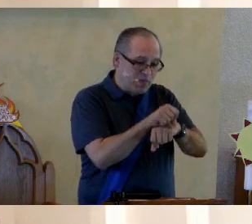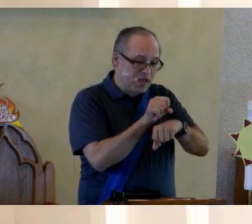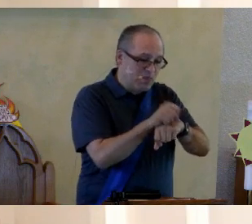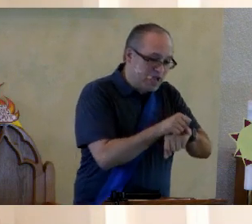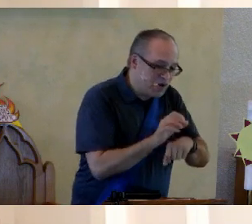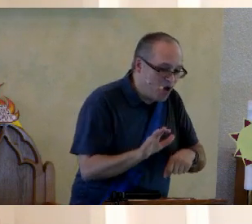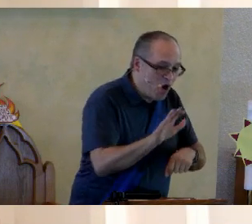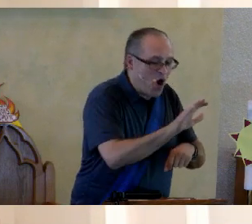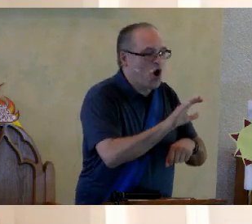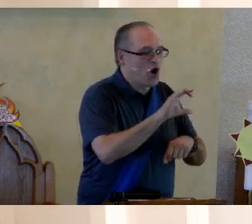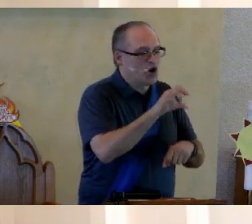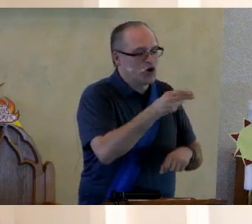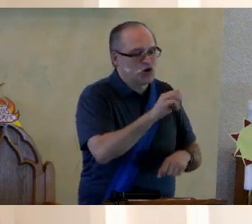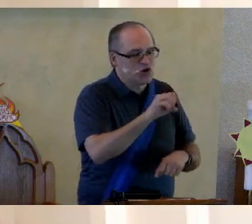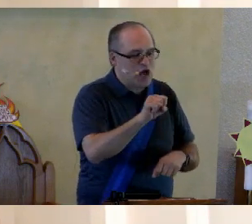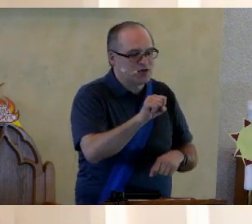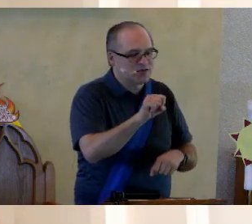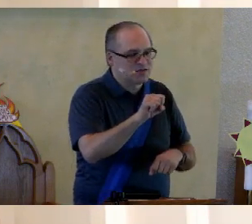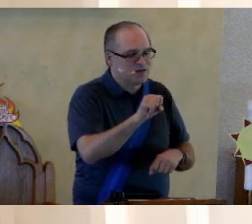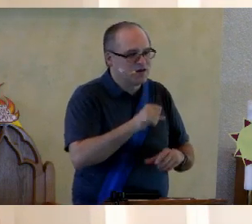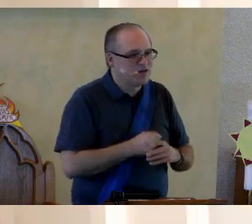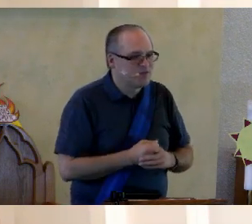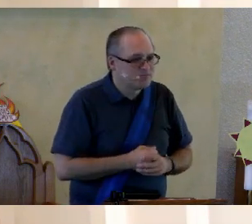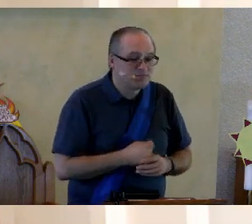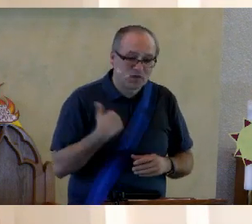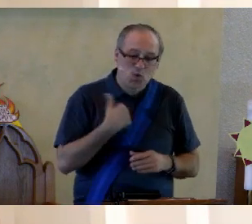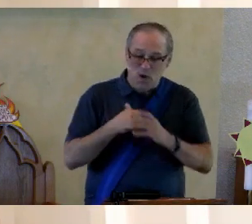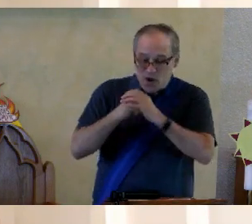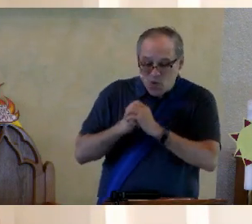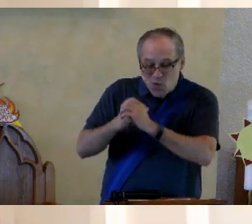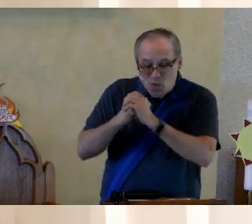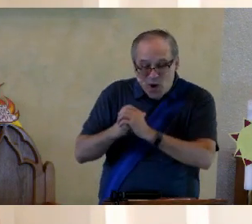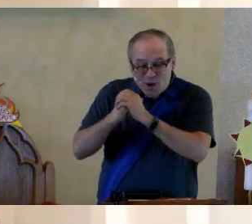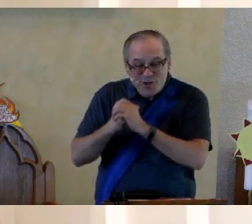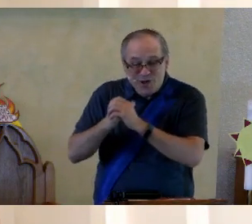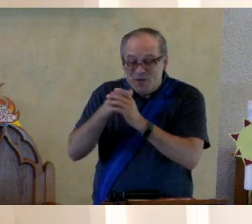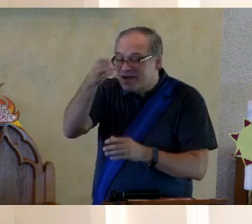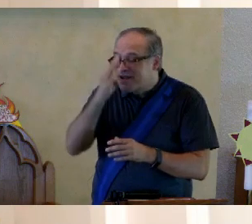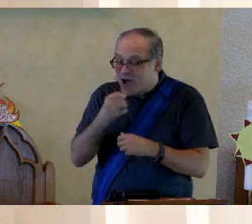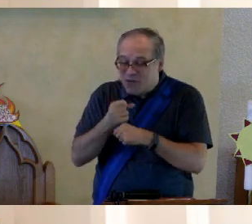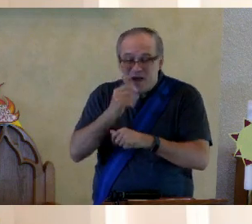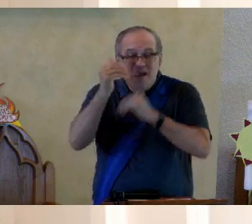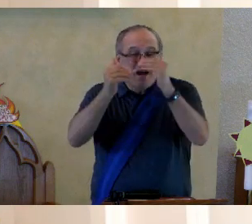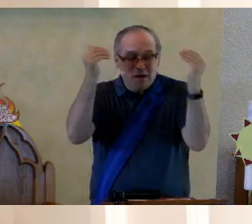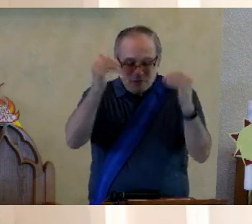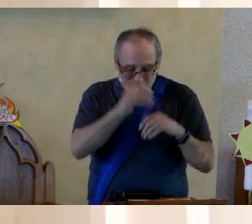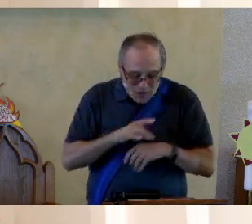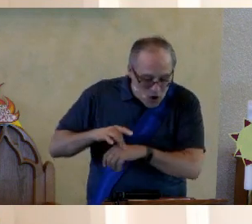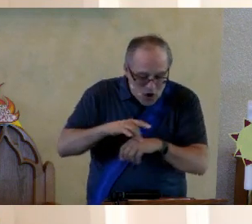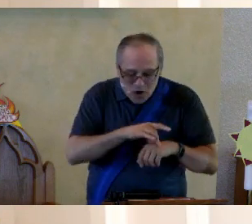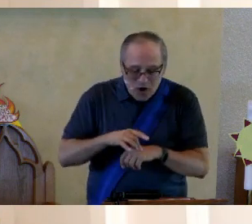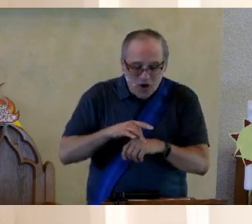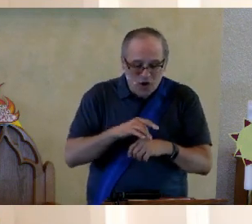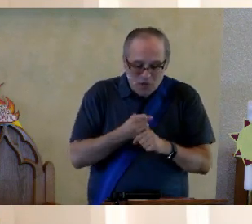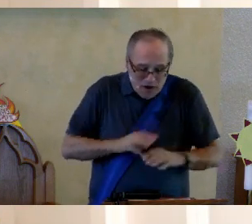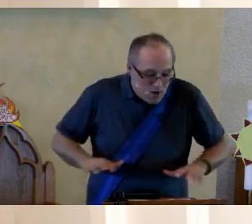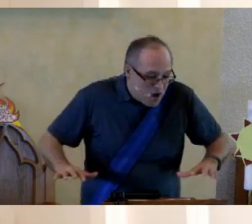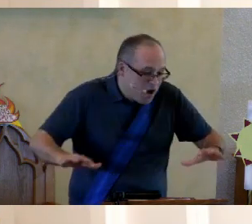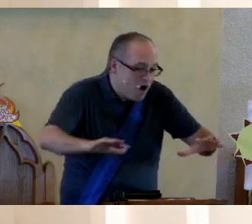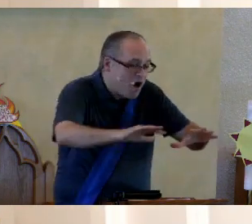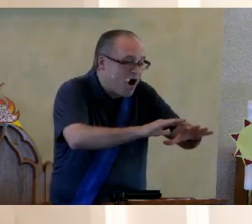8 steps ahead of them. When we worship the God who made the heaven and the earth, the God who made the sea and the dry land, the one